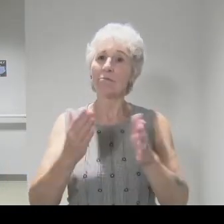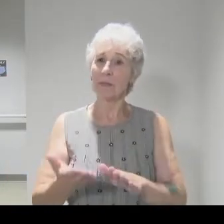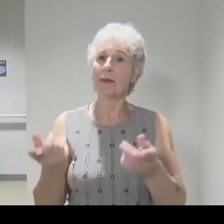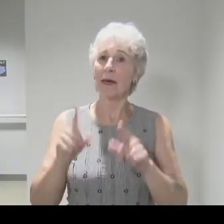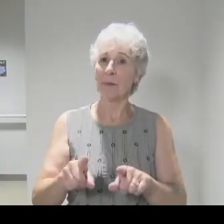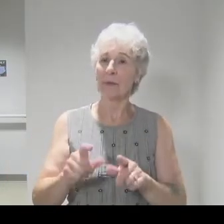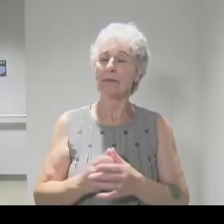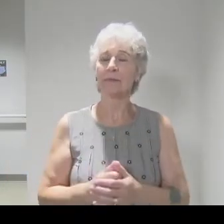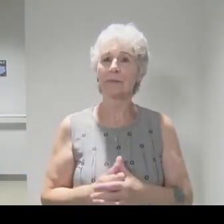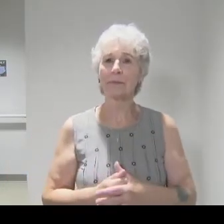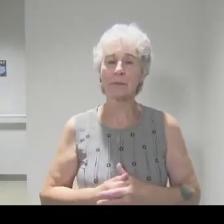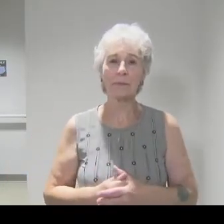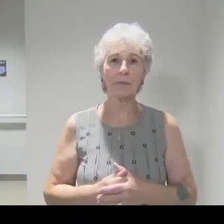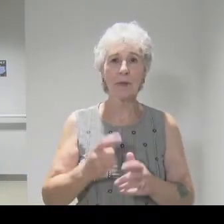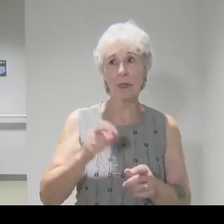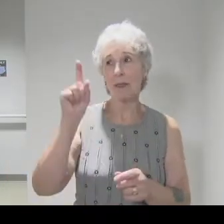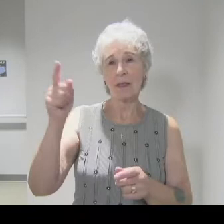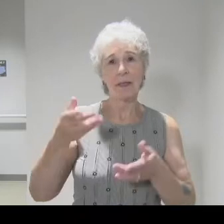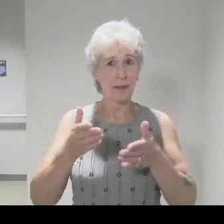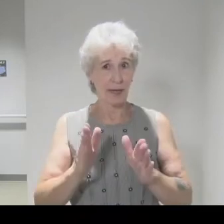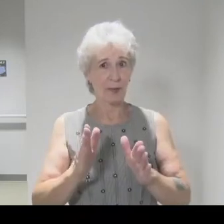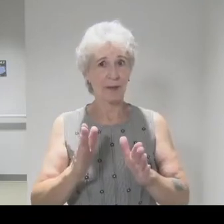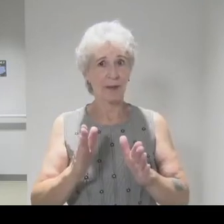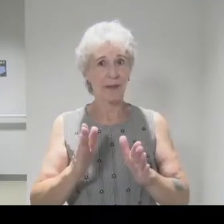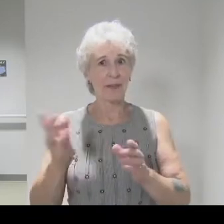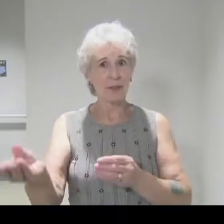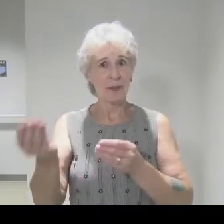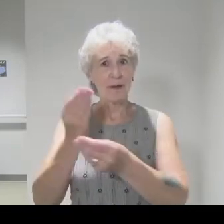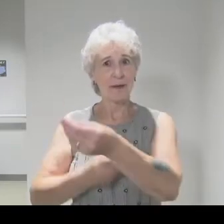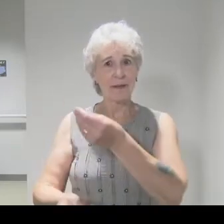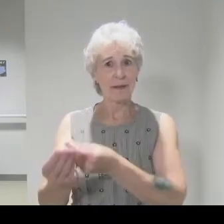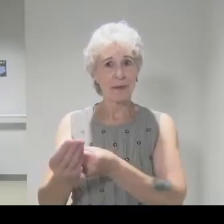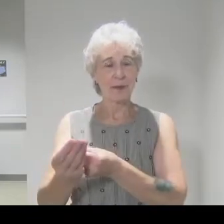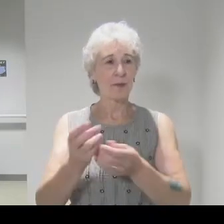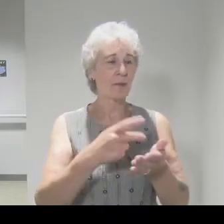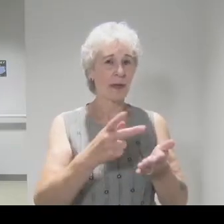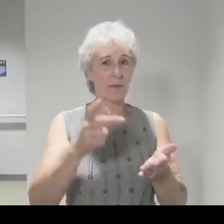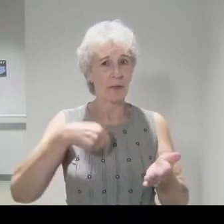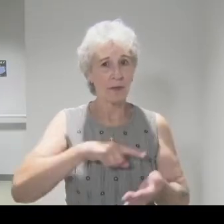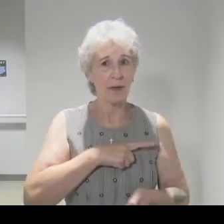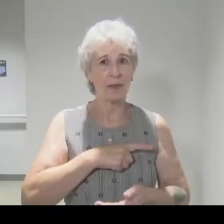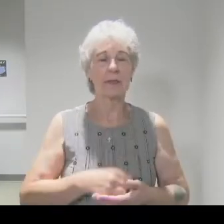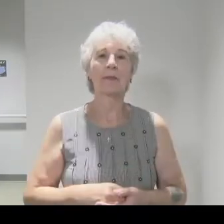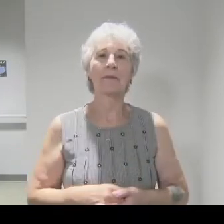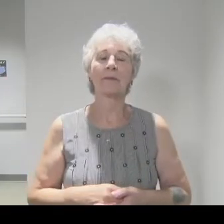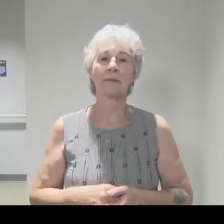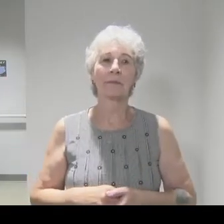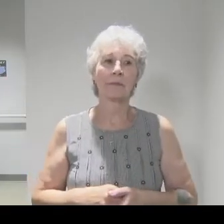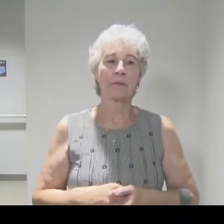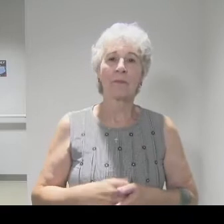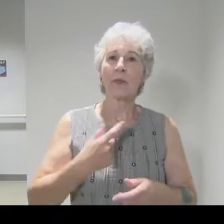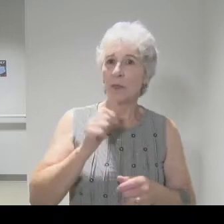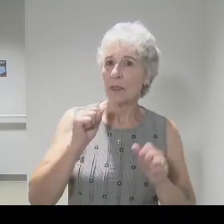and that's because he allowed it to be a substitutionary payment for us so that we could